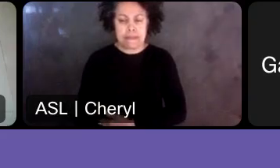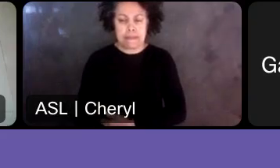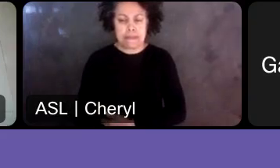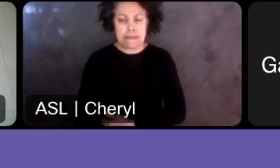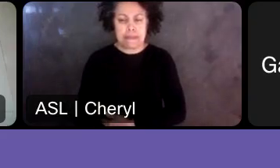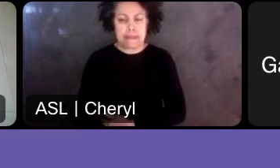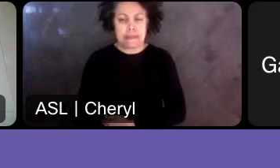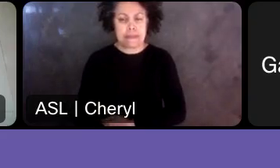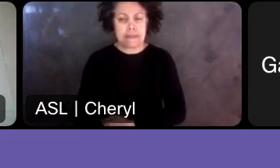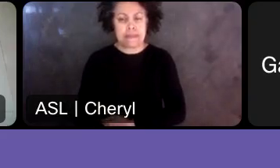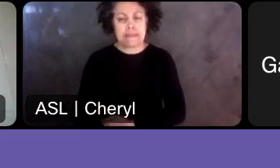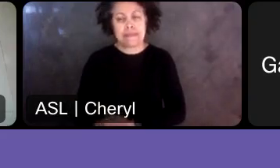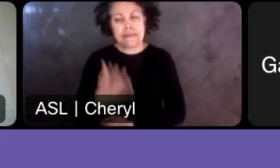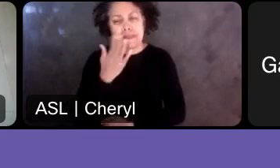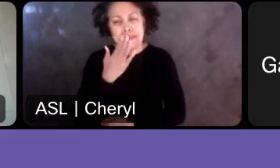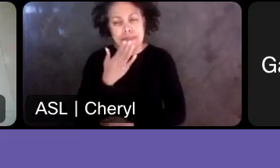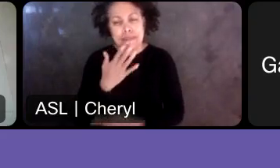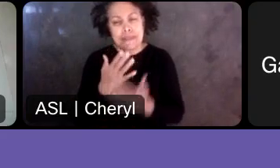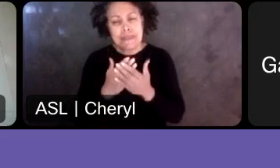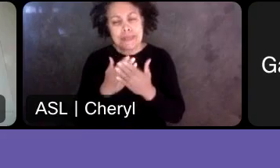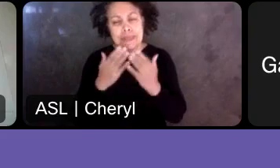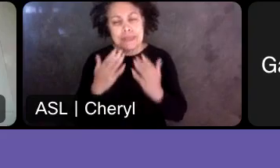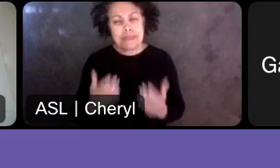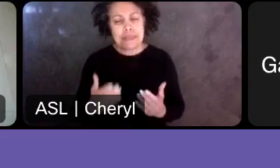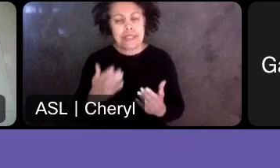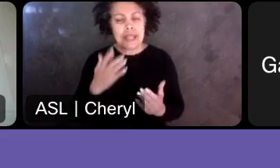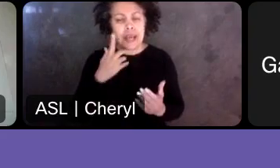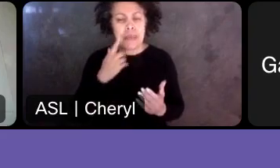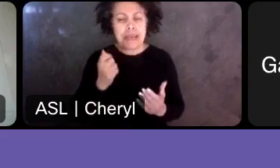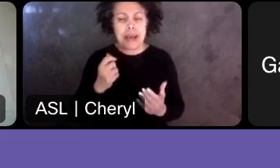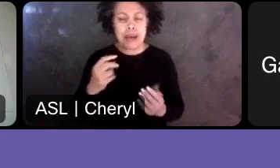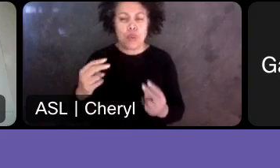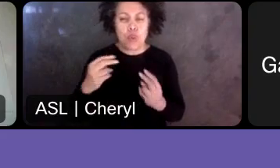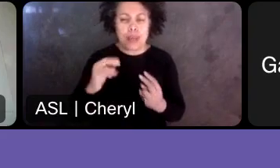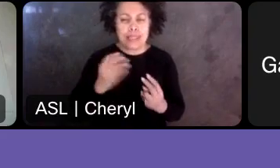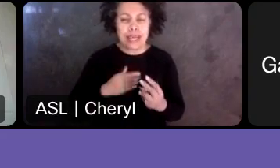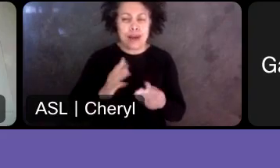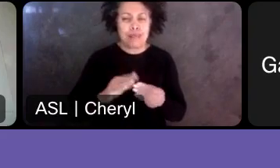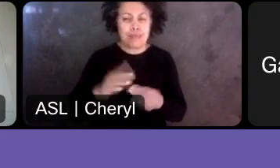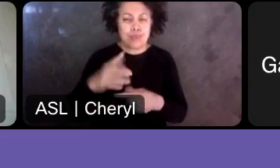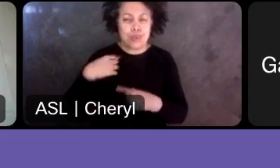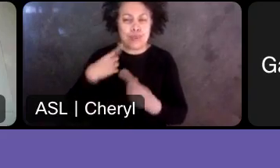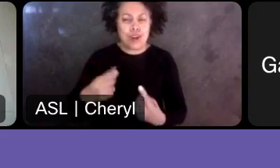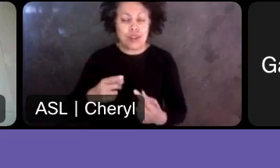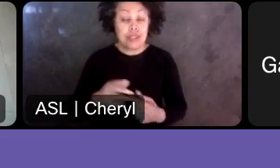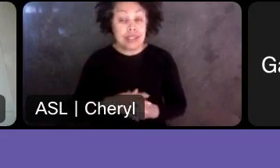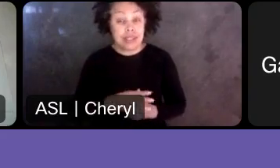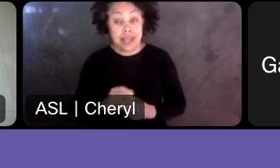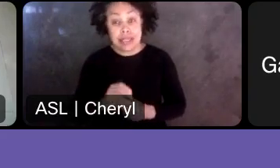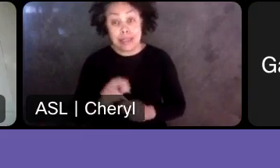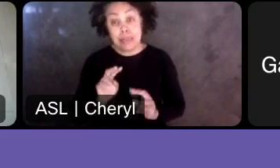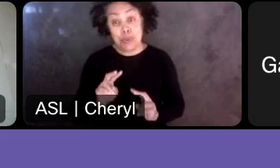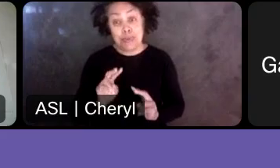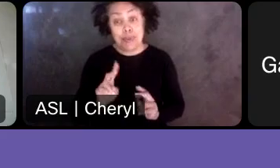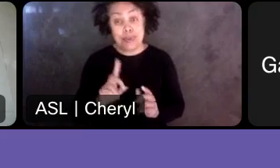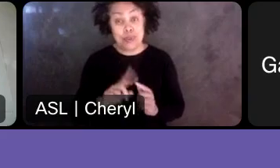I want to thank you all so much for watching this presentation so far, and I'm really looking forward to our